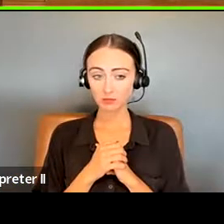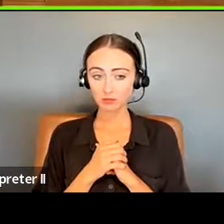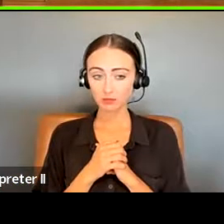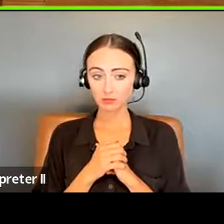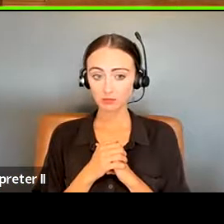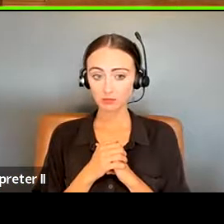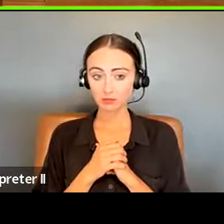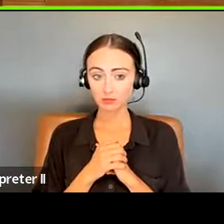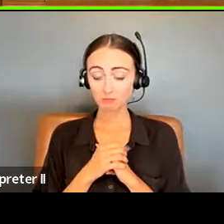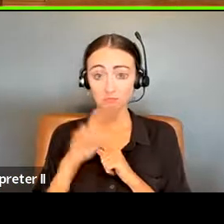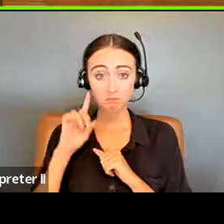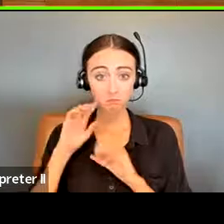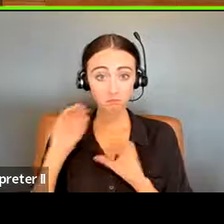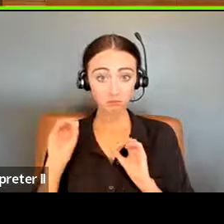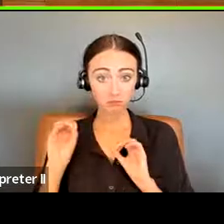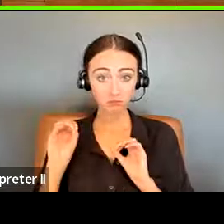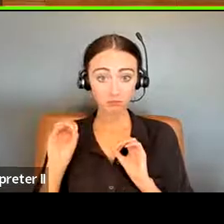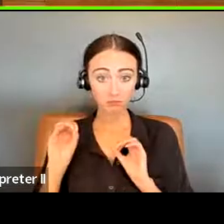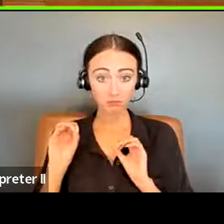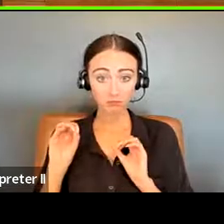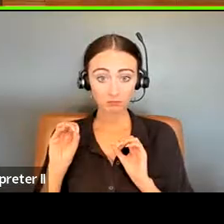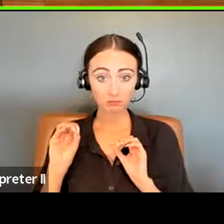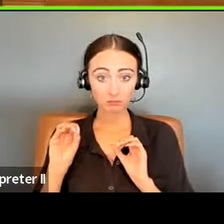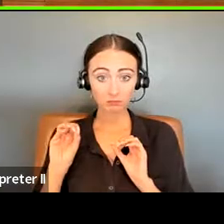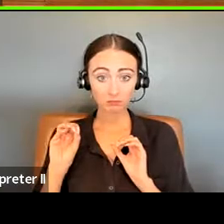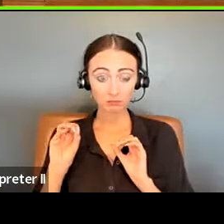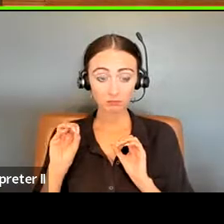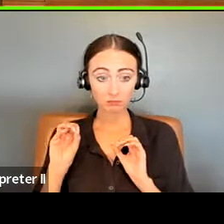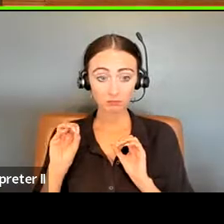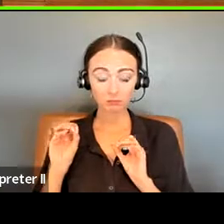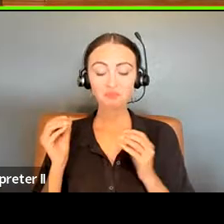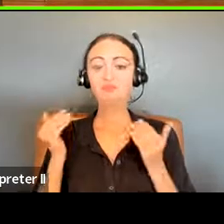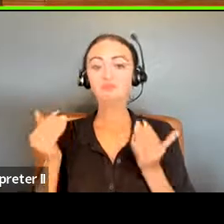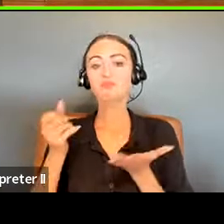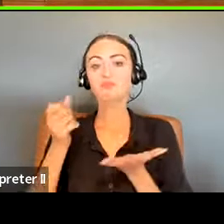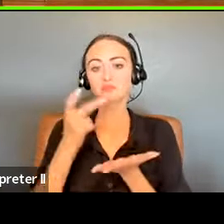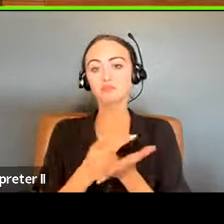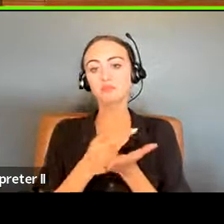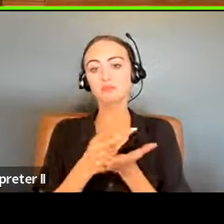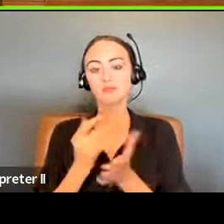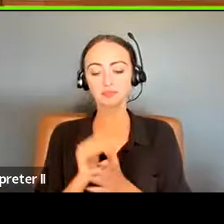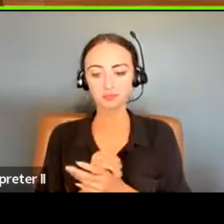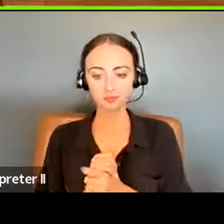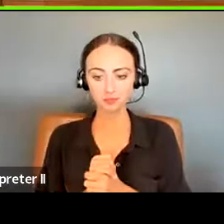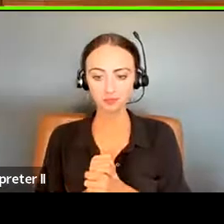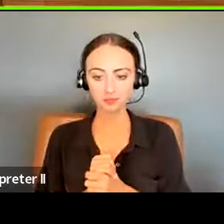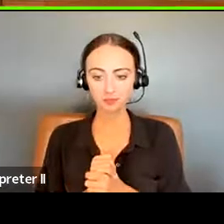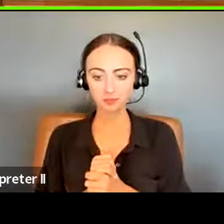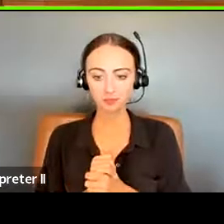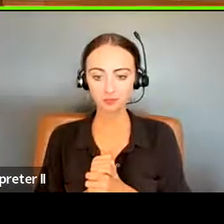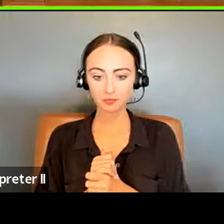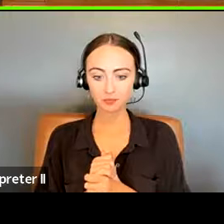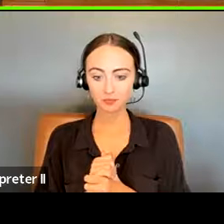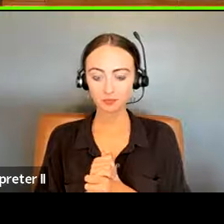I don't see or hear any no votes. Bill is approved unanimously.